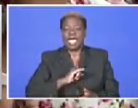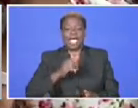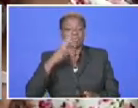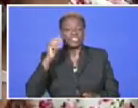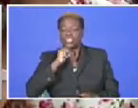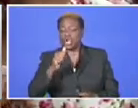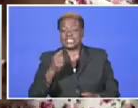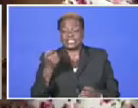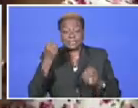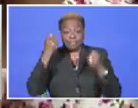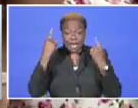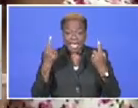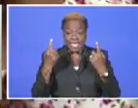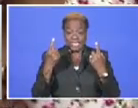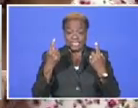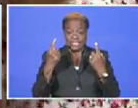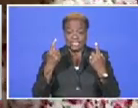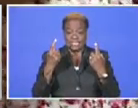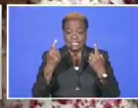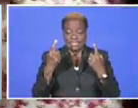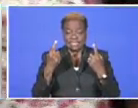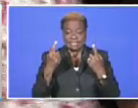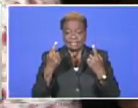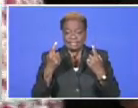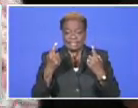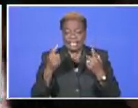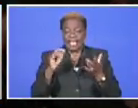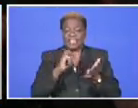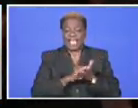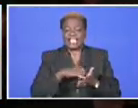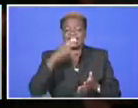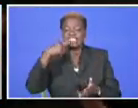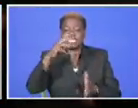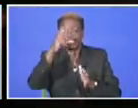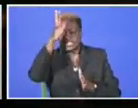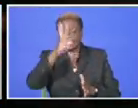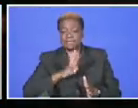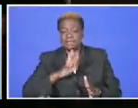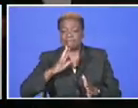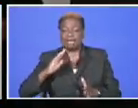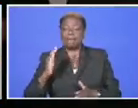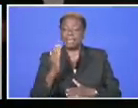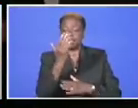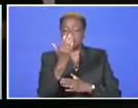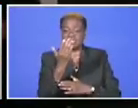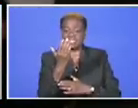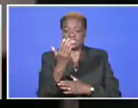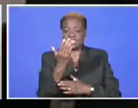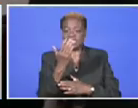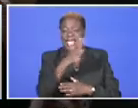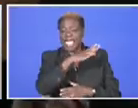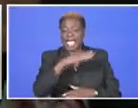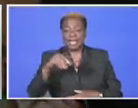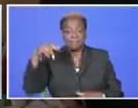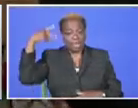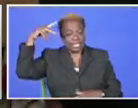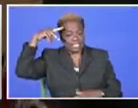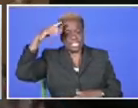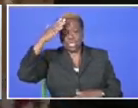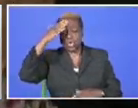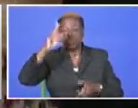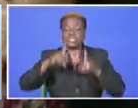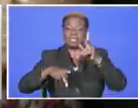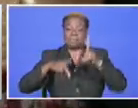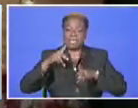surprised. He has that demeanor, that statesman appearance, and he understands politics, he knows people, and he knows